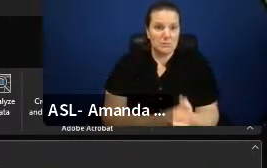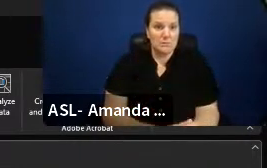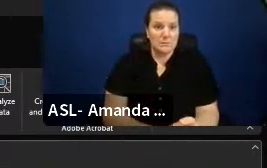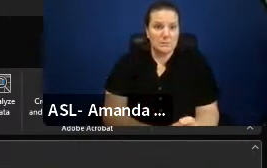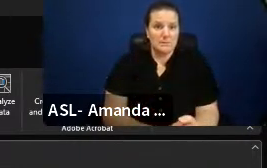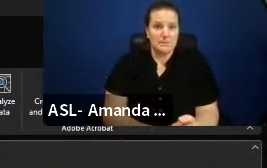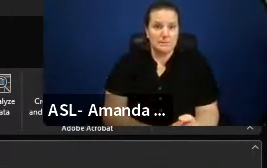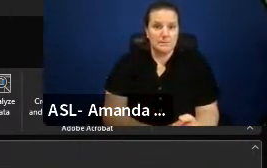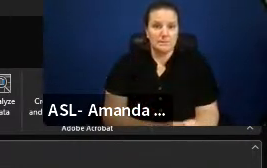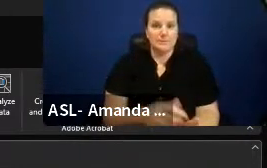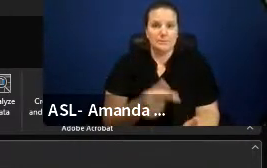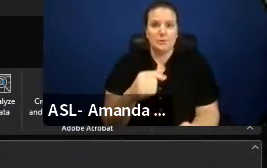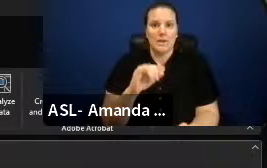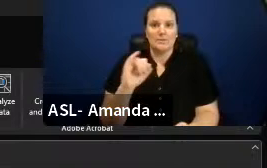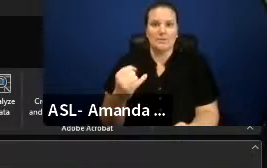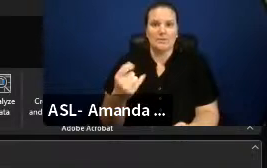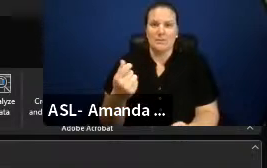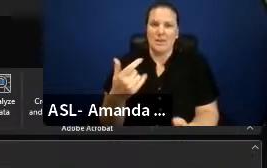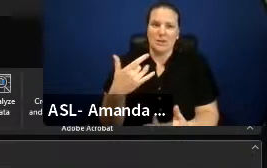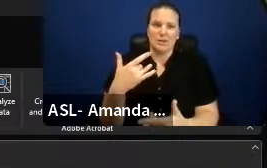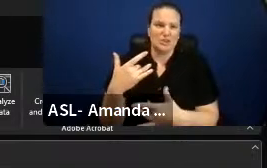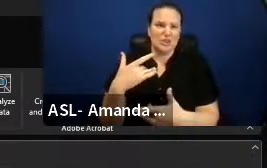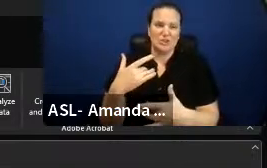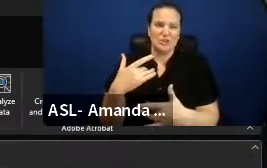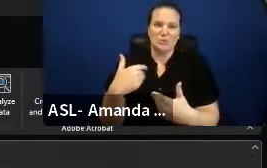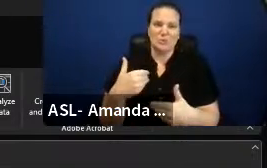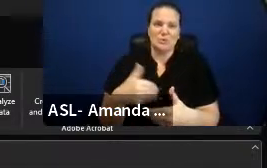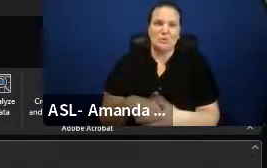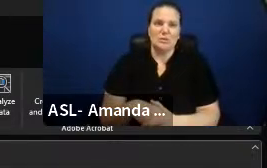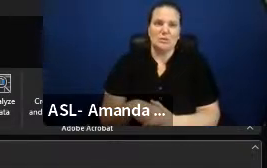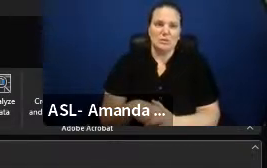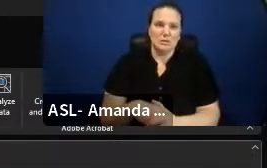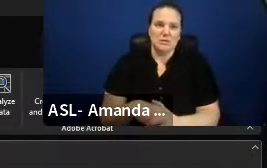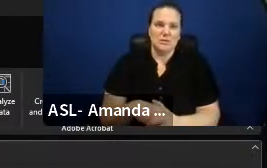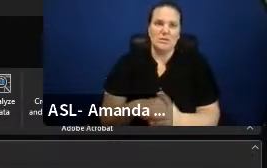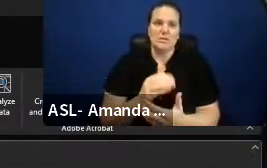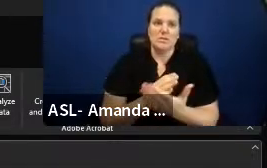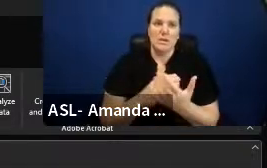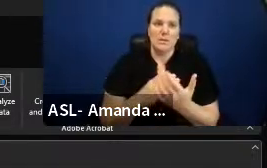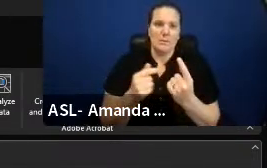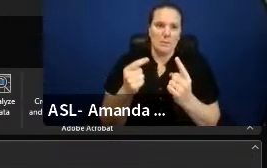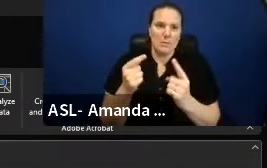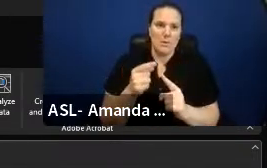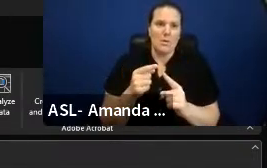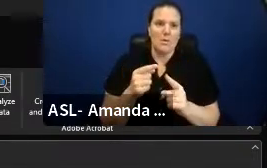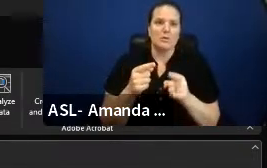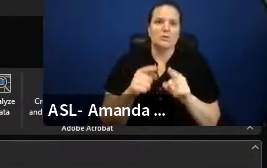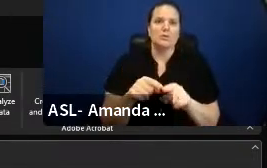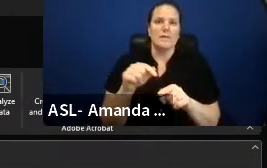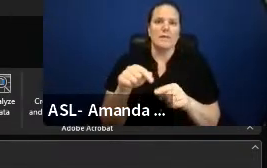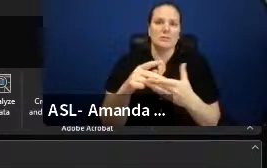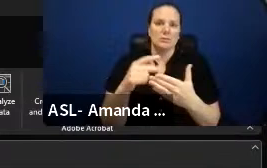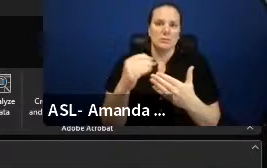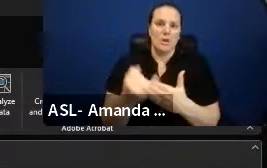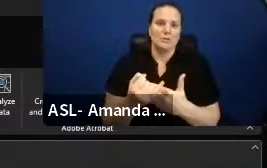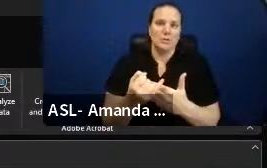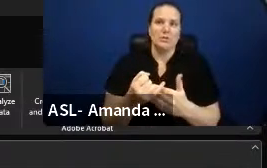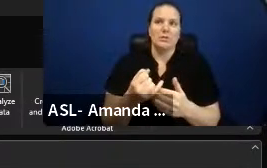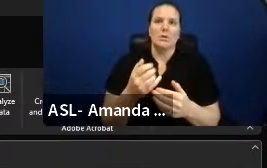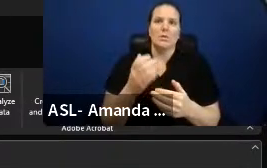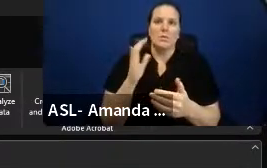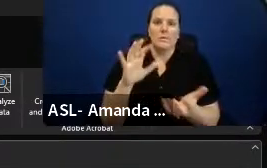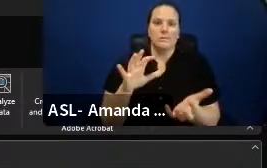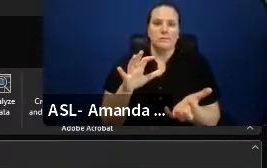This one has some concerns for me. We know that at some point during this project, we are going to